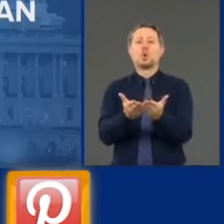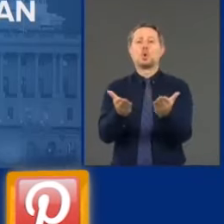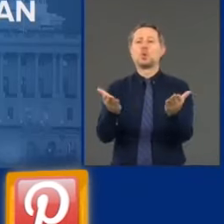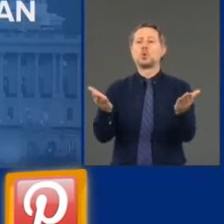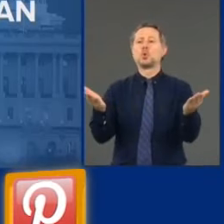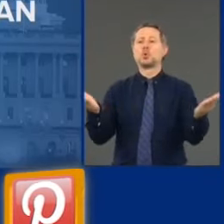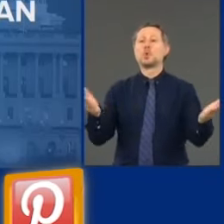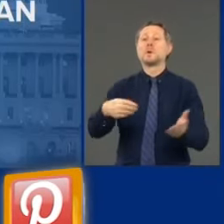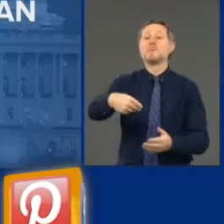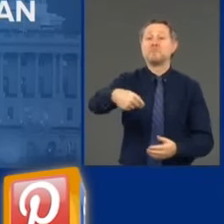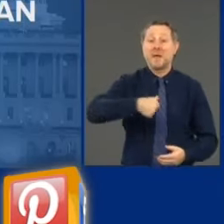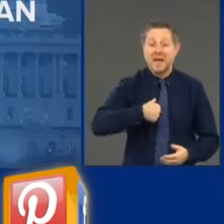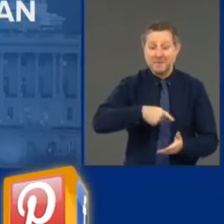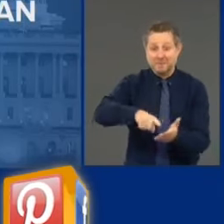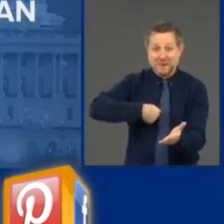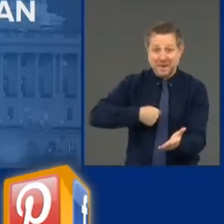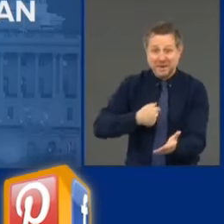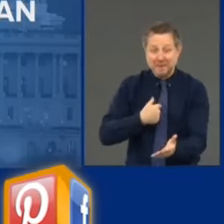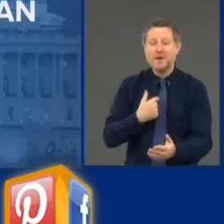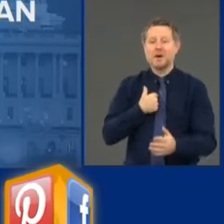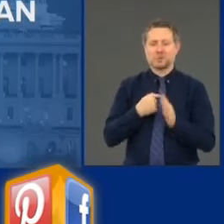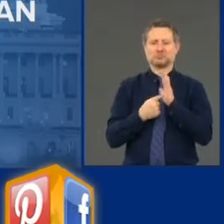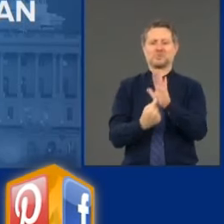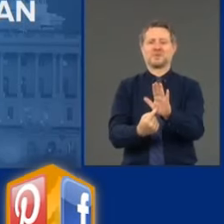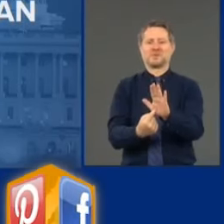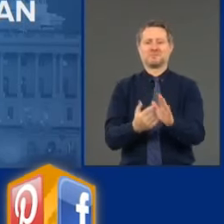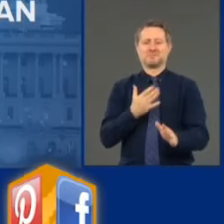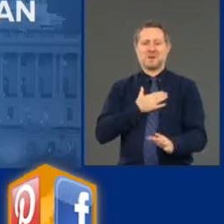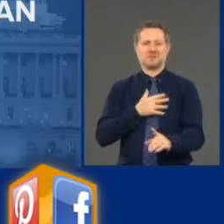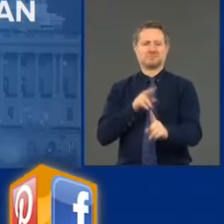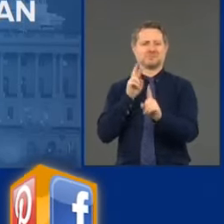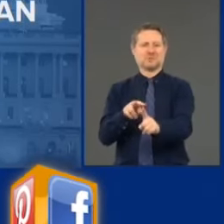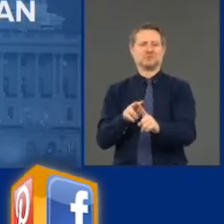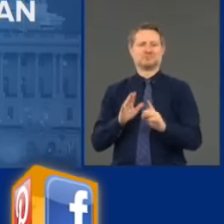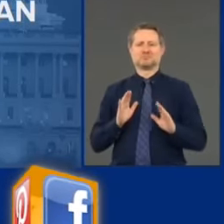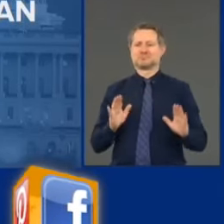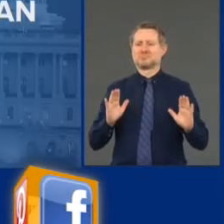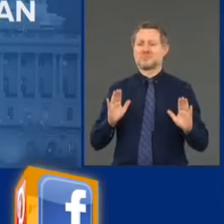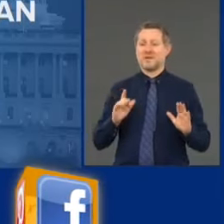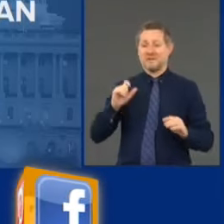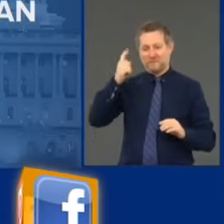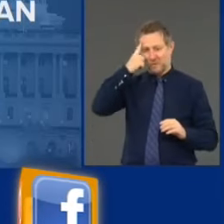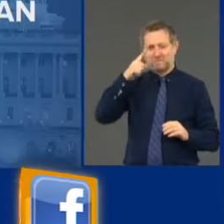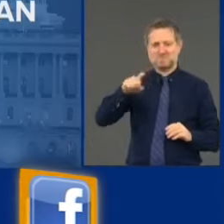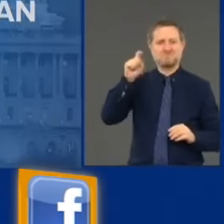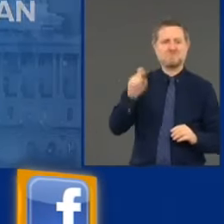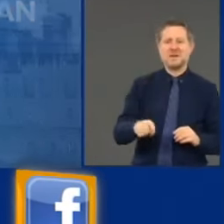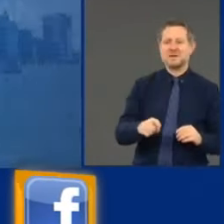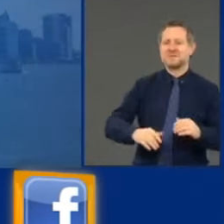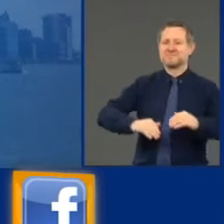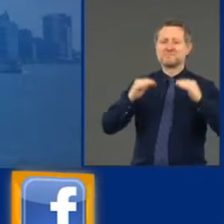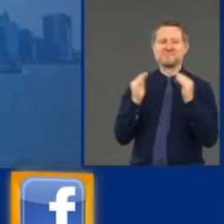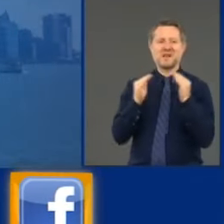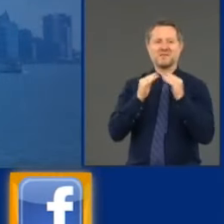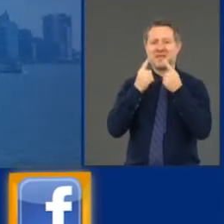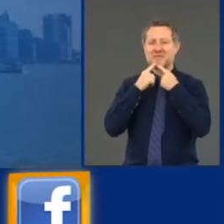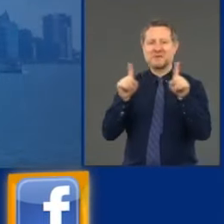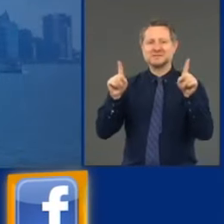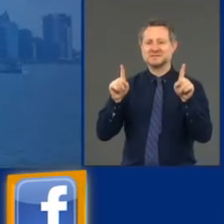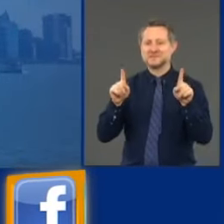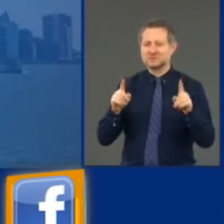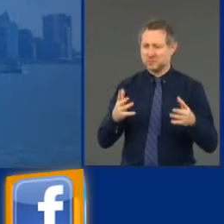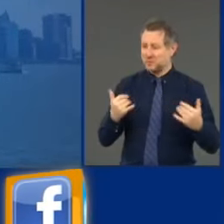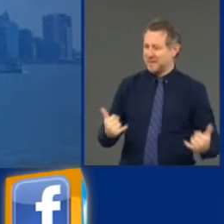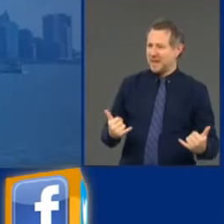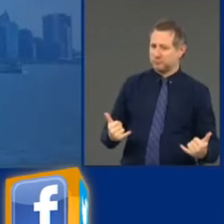how I see it. And government has to be fair, and it has to be effective. That's where we all are now. And that's where